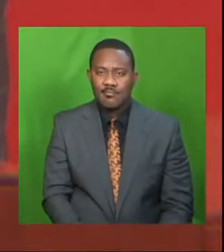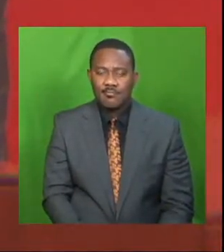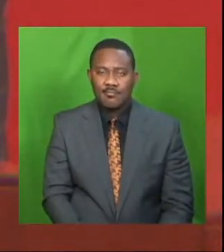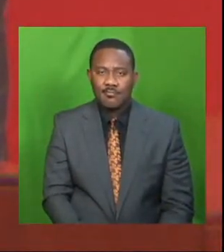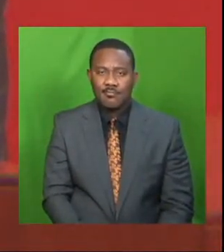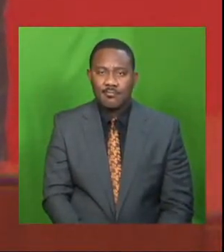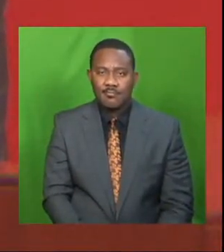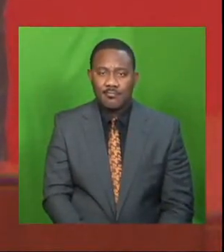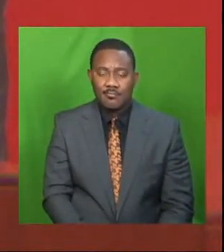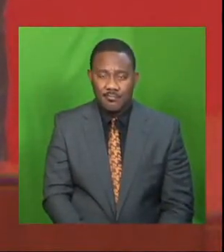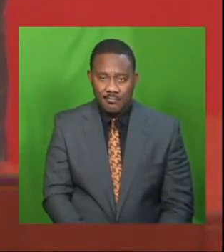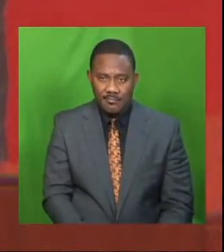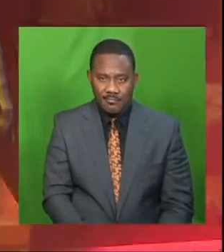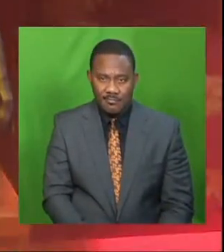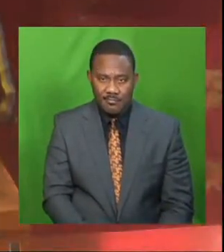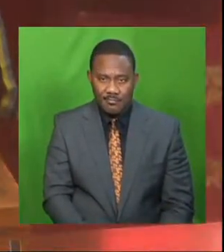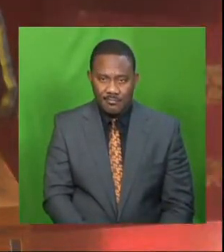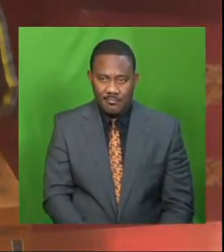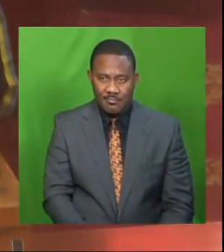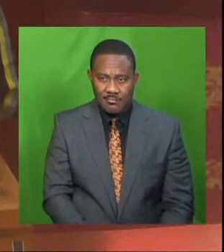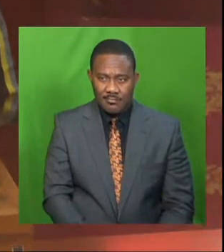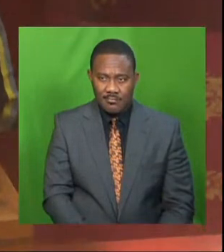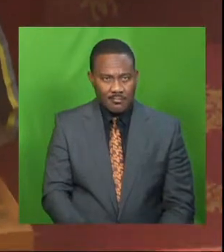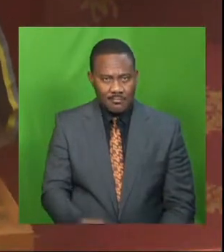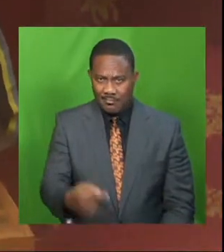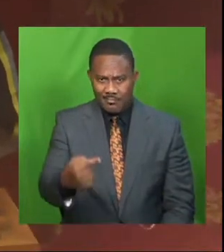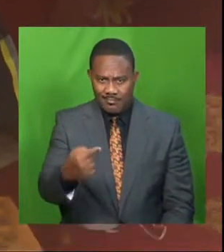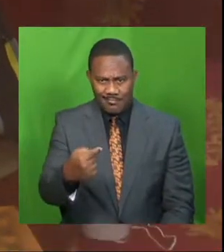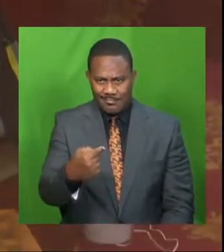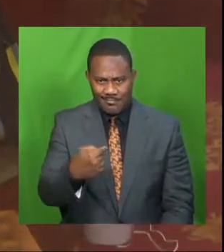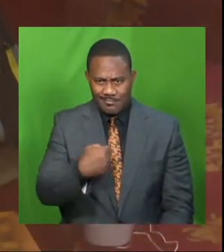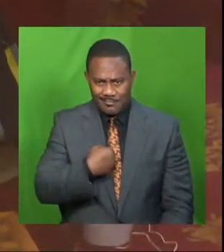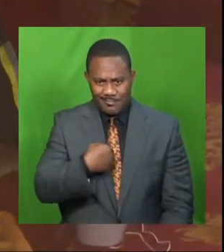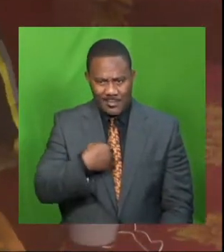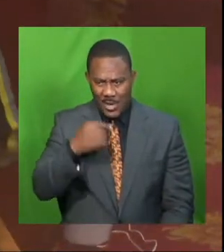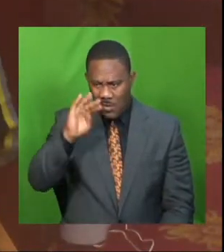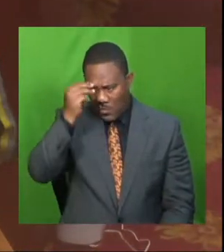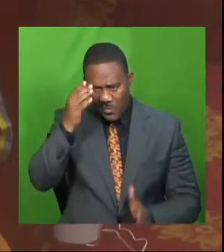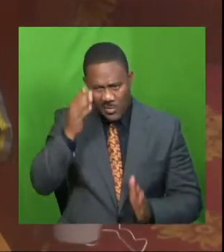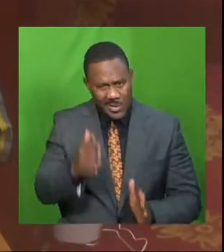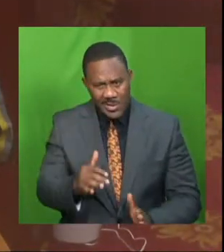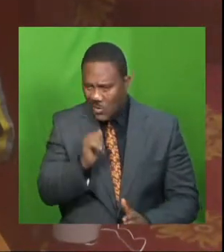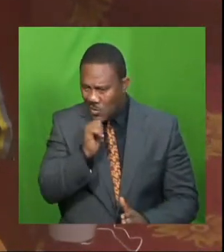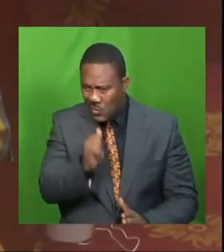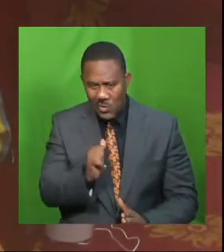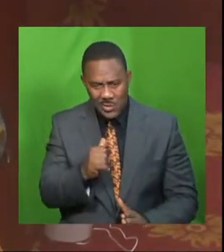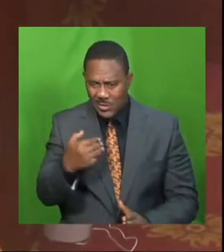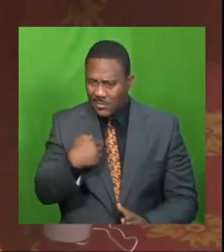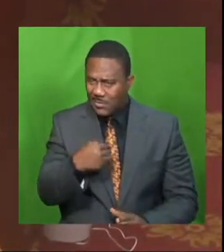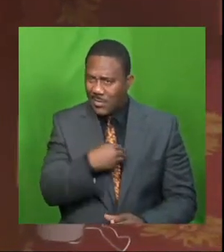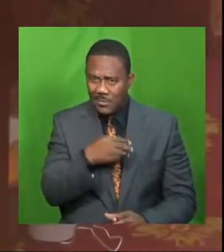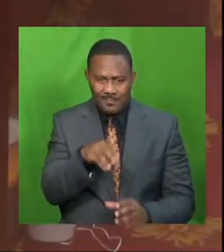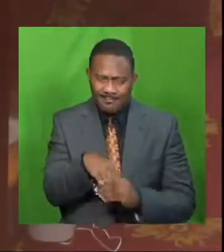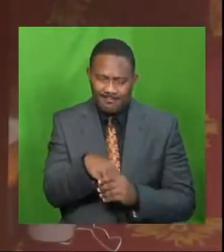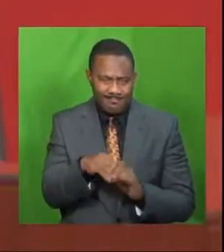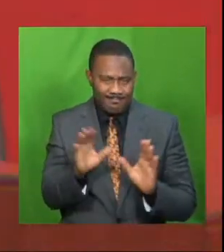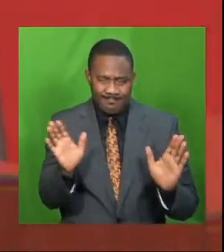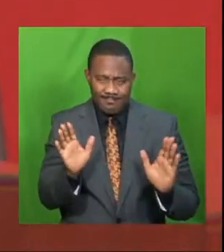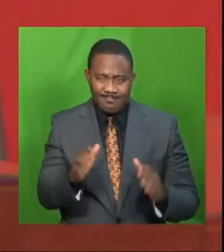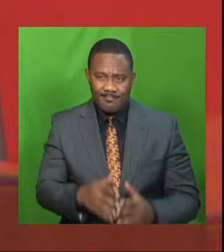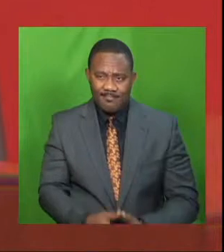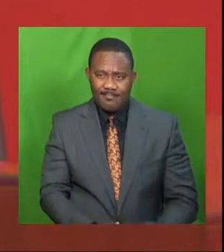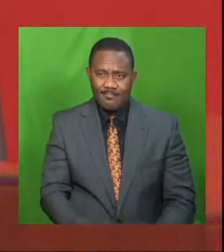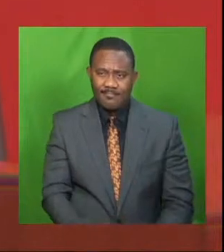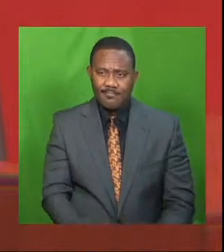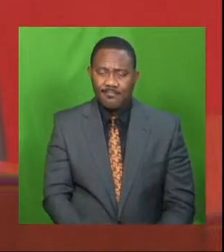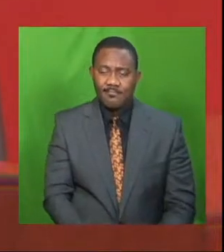Thank you, Mr. Speaker. Mr. Speaker, the Minister is not a member of the National Media Commission. Thank you, Mr. Speaker. Very well. Let me give you your last lot.